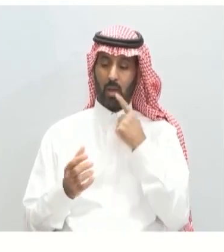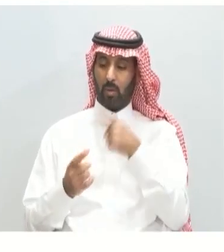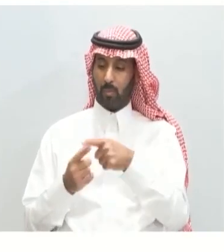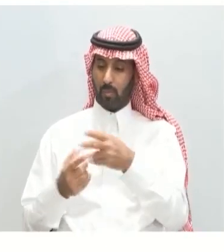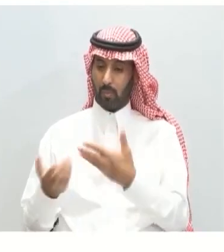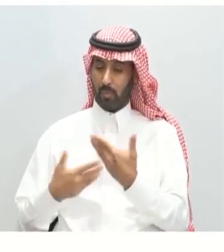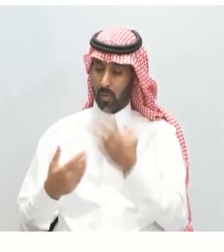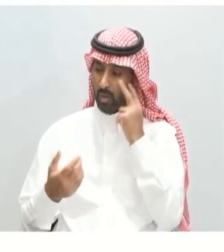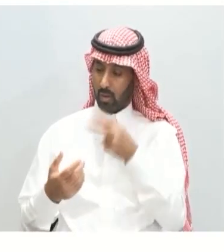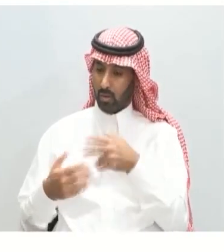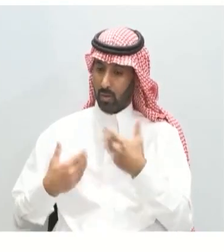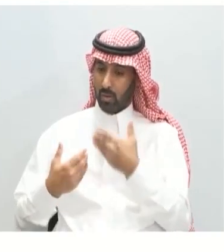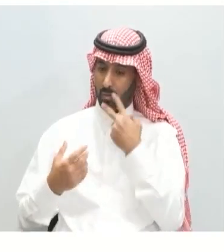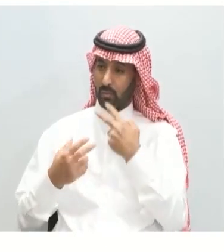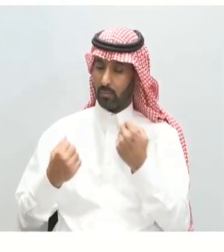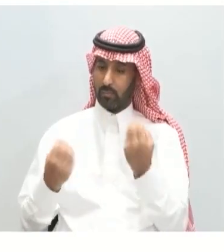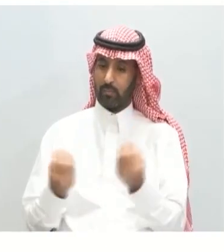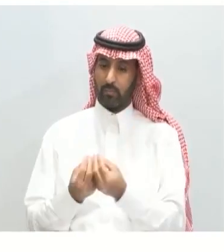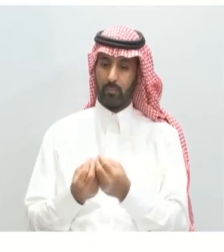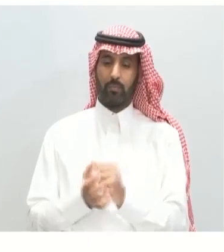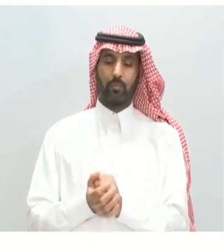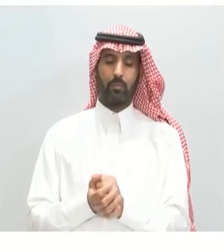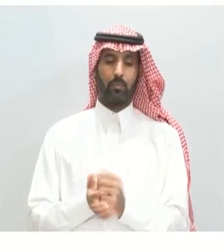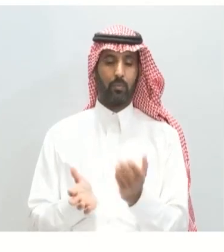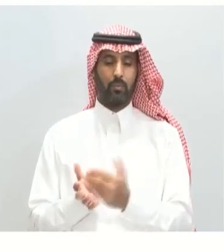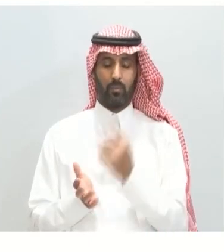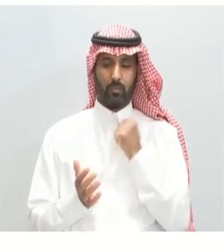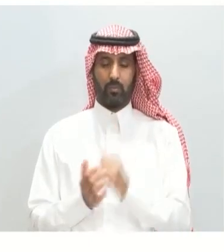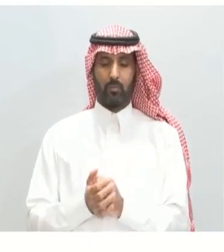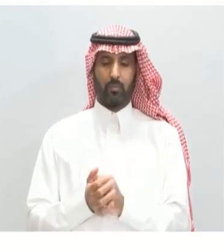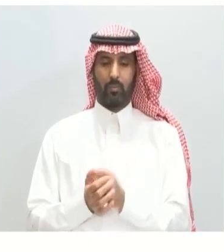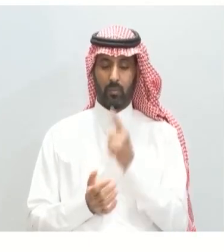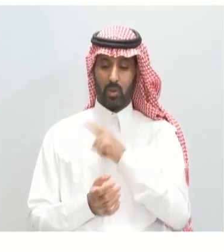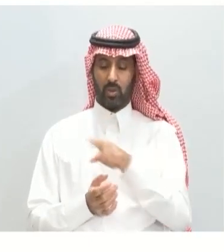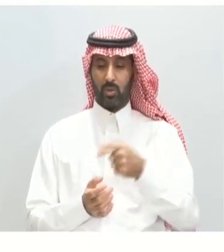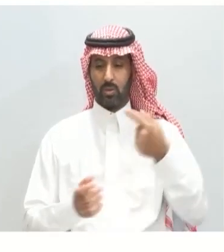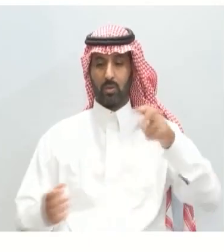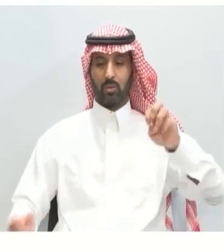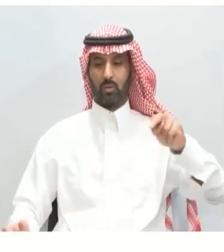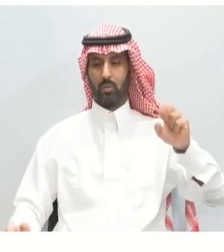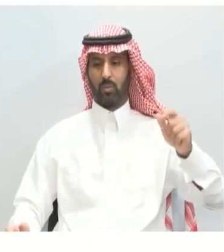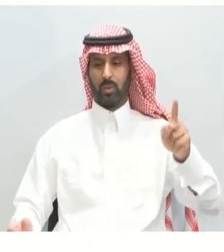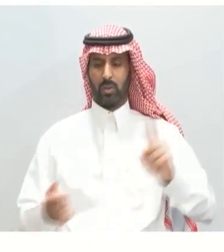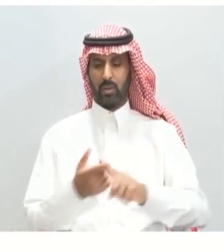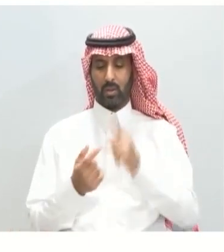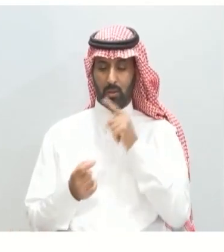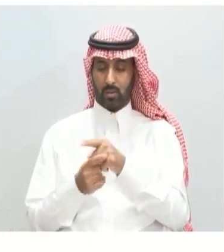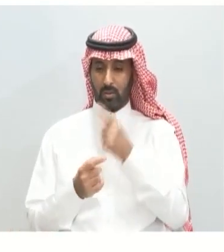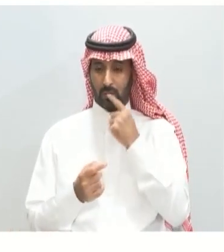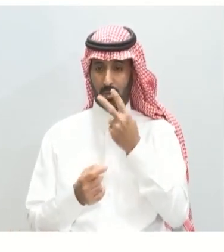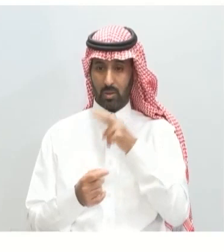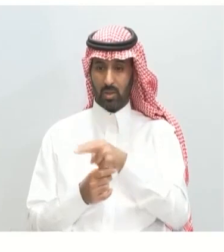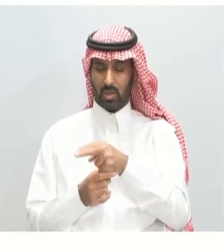prompt members to laugh a variety of ways. The last one here, genuine. Although Katria discovered the fake